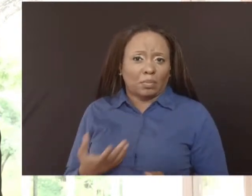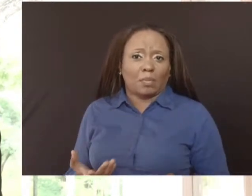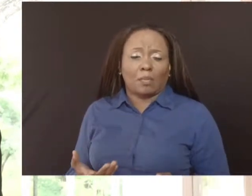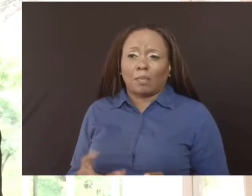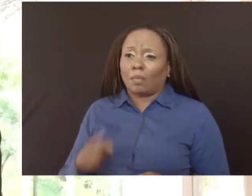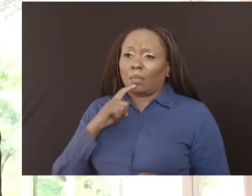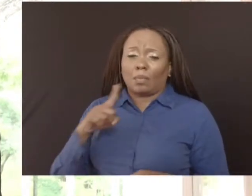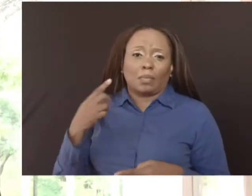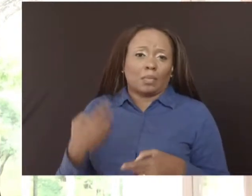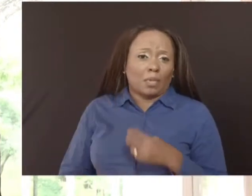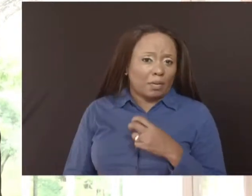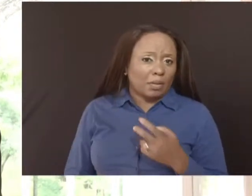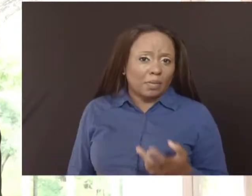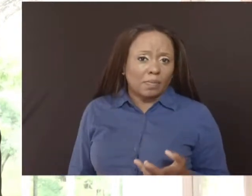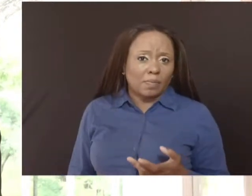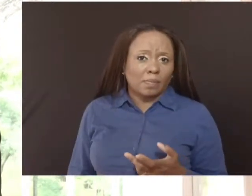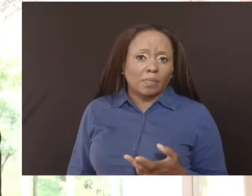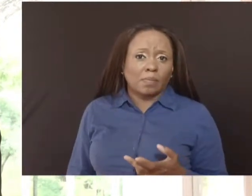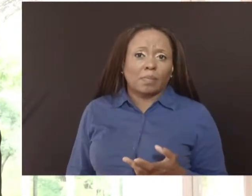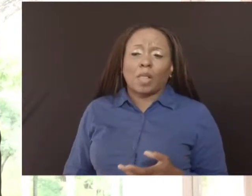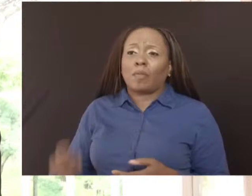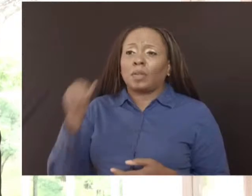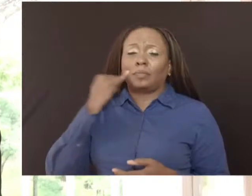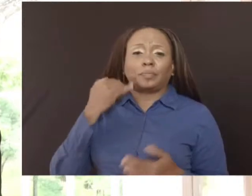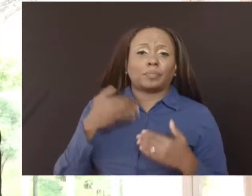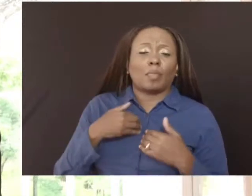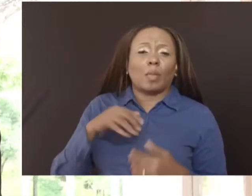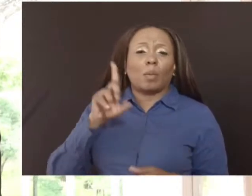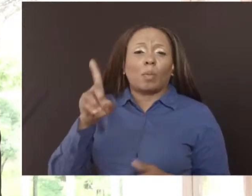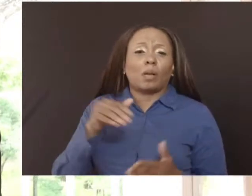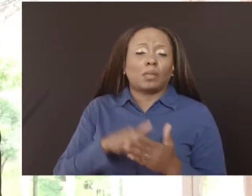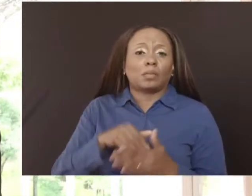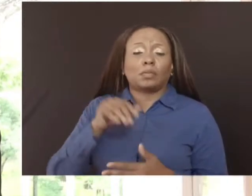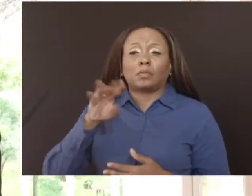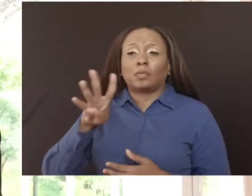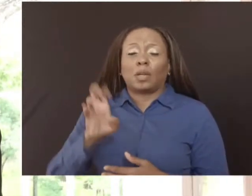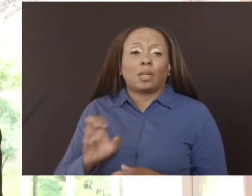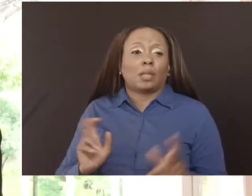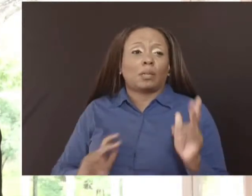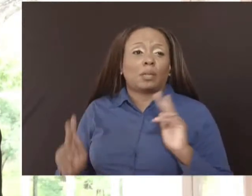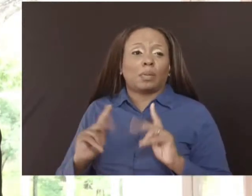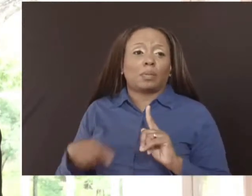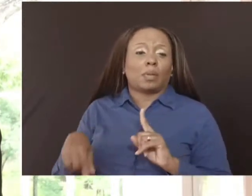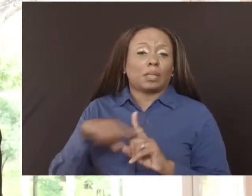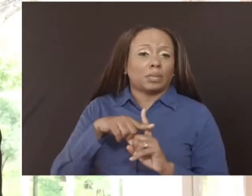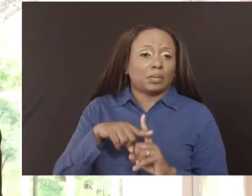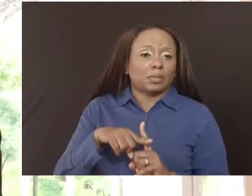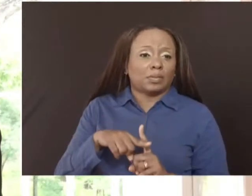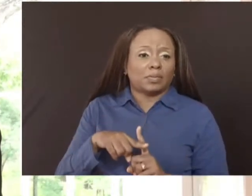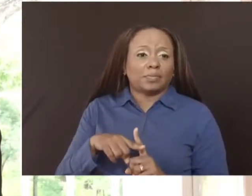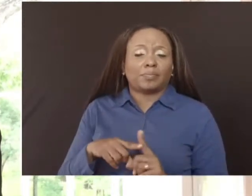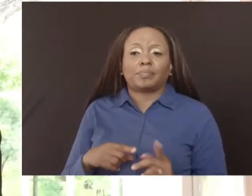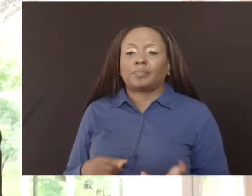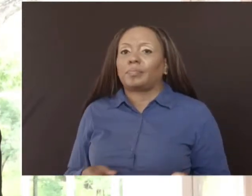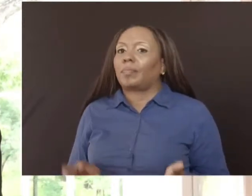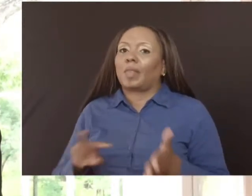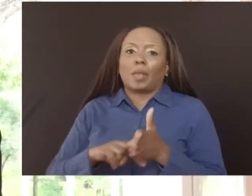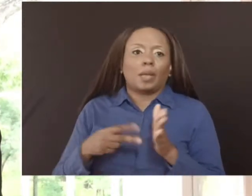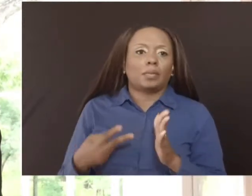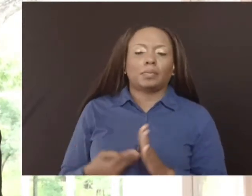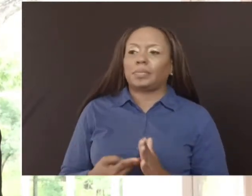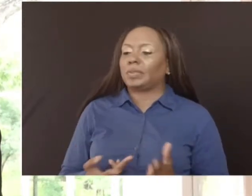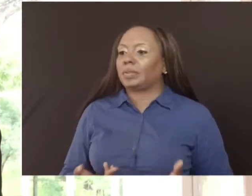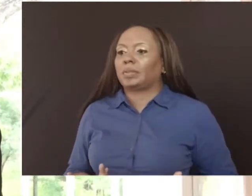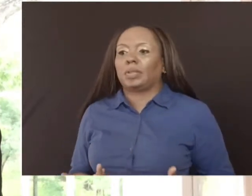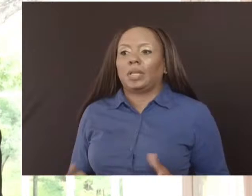the difficulty, because if you have 1,400 active cases in the community, you will now appreciate the difficulty of